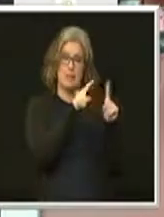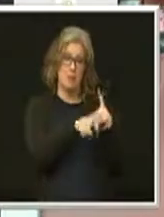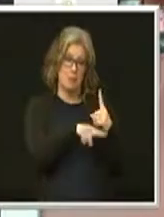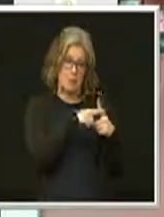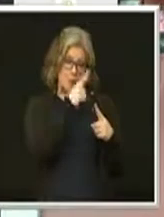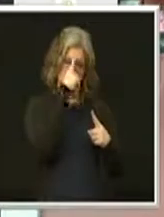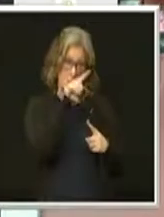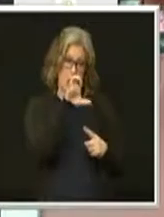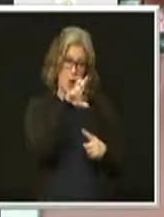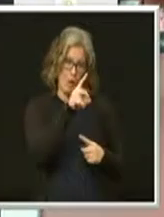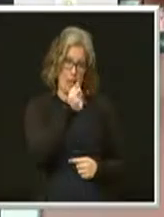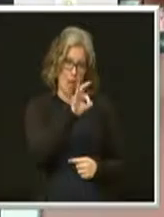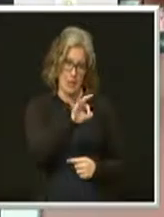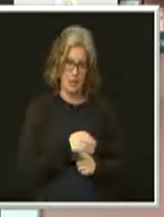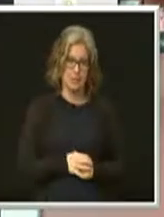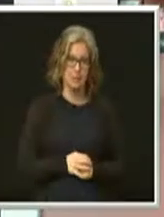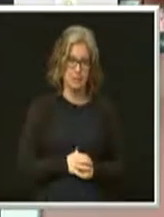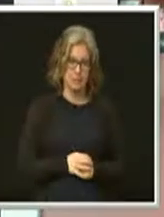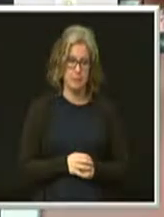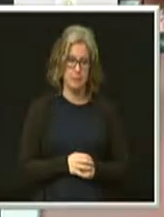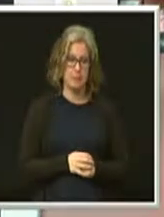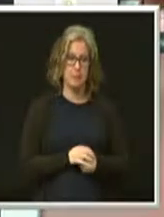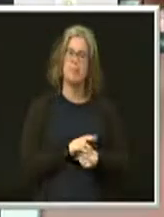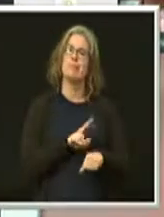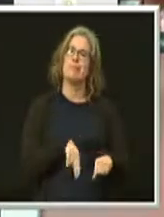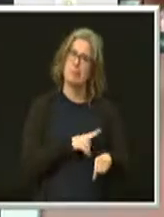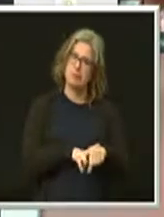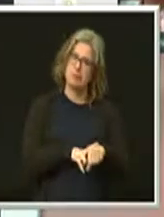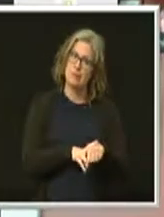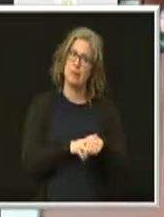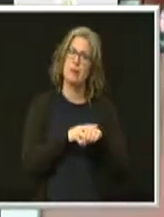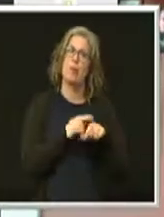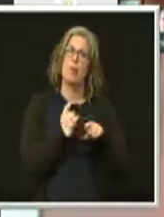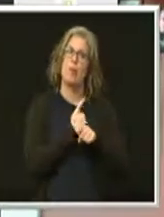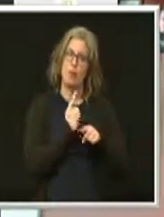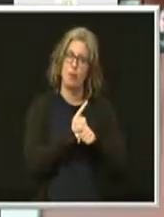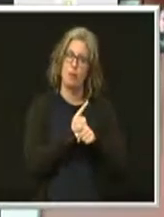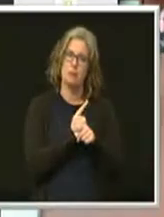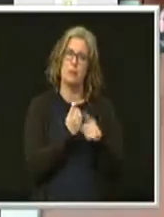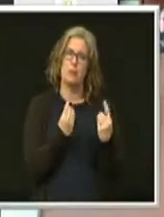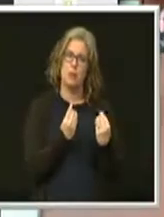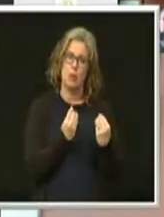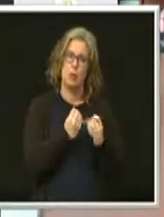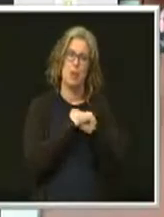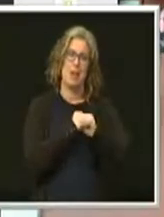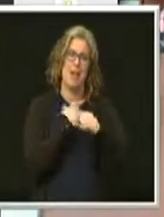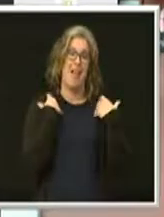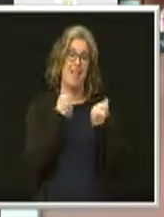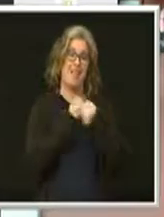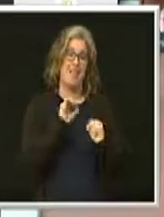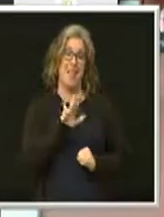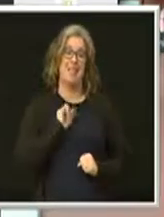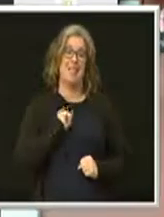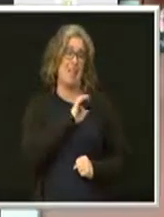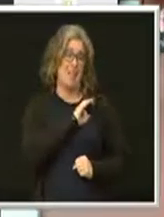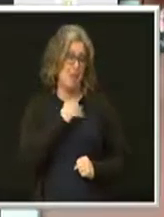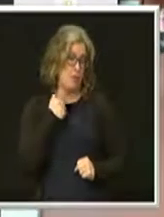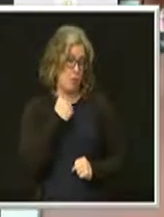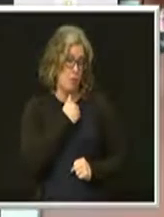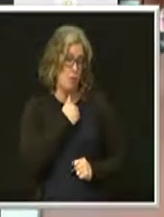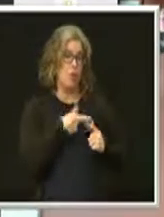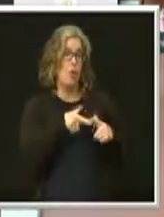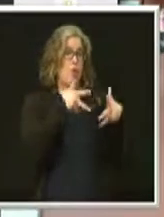for COVID-19. So naturally, we're taking the appropriate steps to protect the health and safety of that staff member and